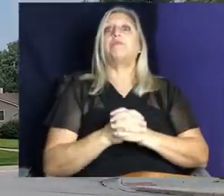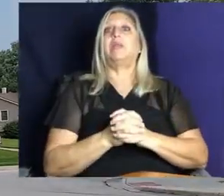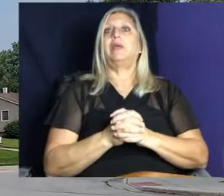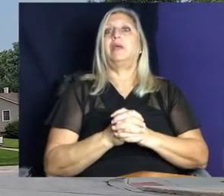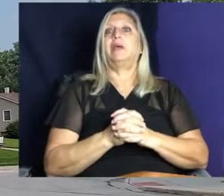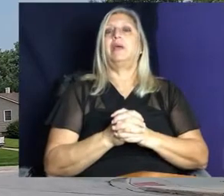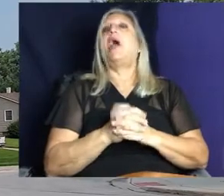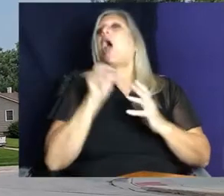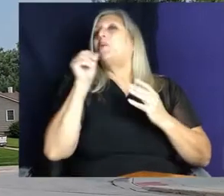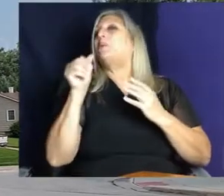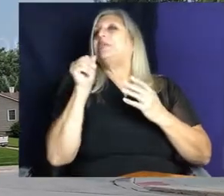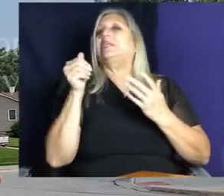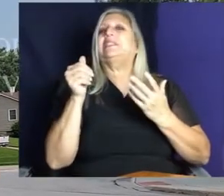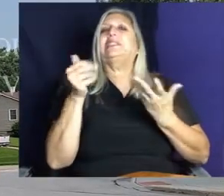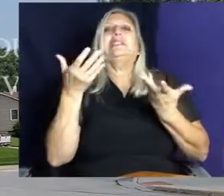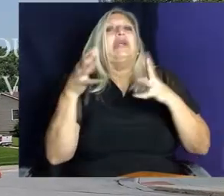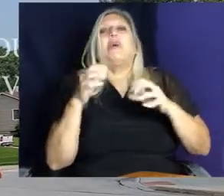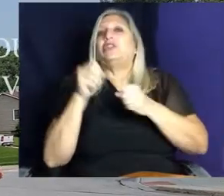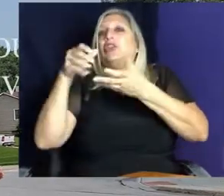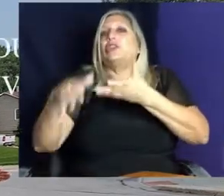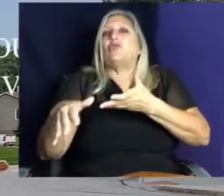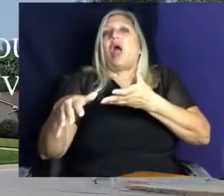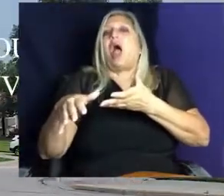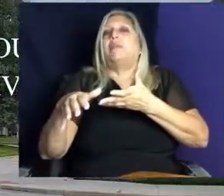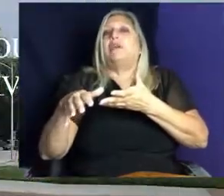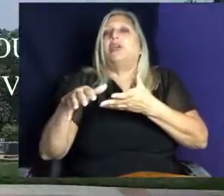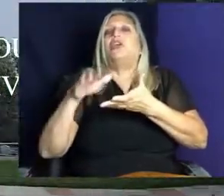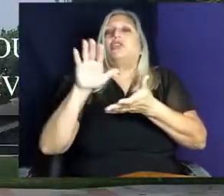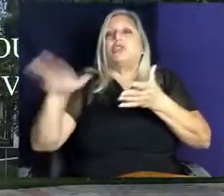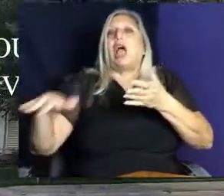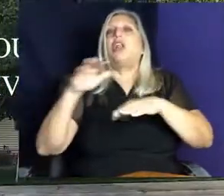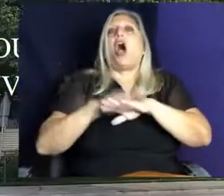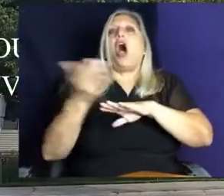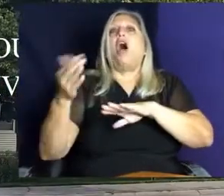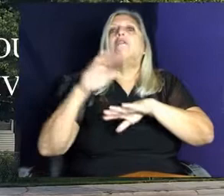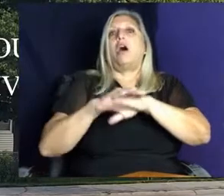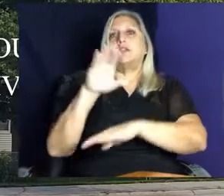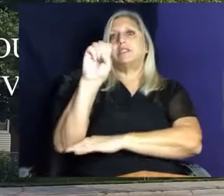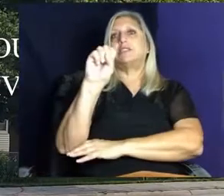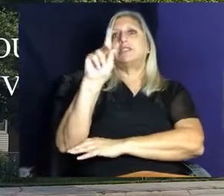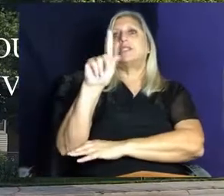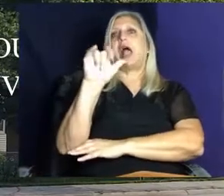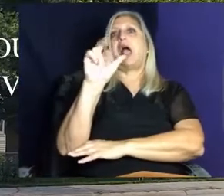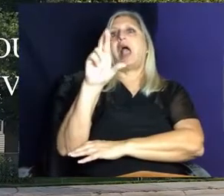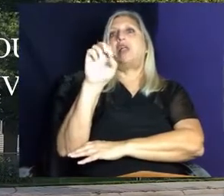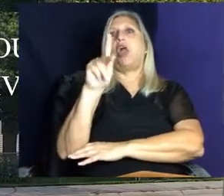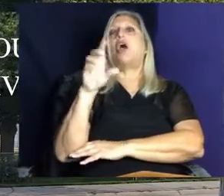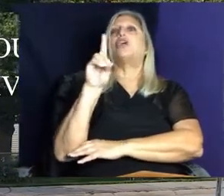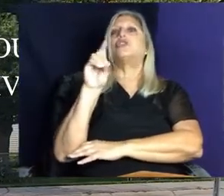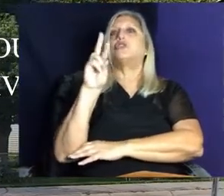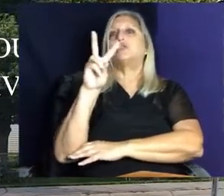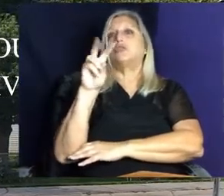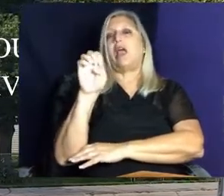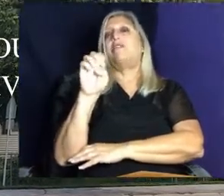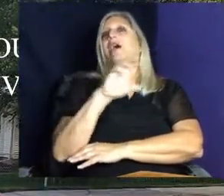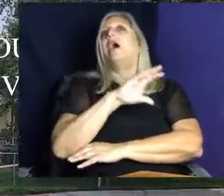Now, we discourage you from dropping your child off on Skylark Drive, okay? Especially, and also that